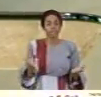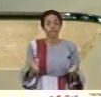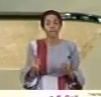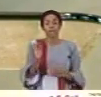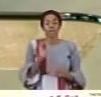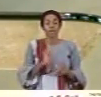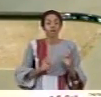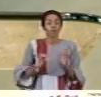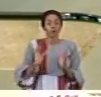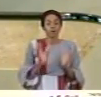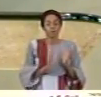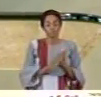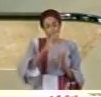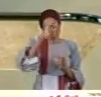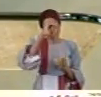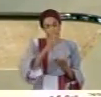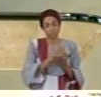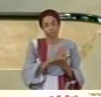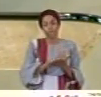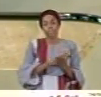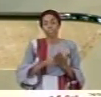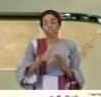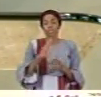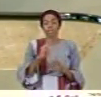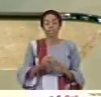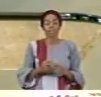Emmanuel is here.